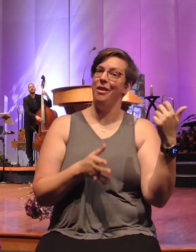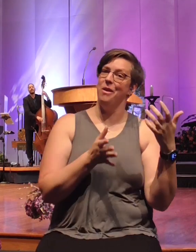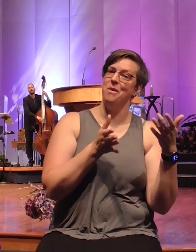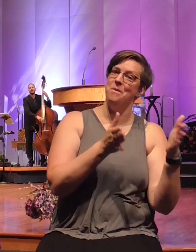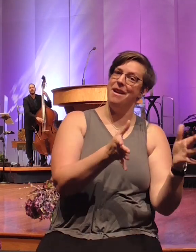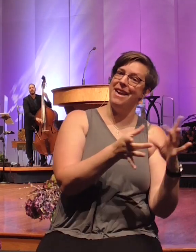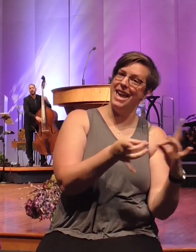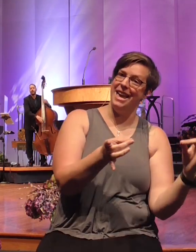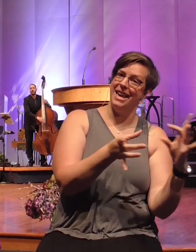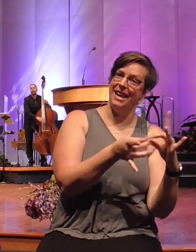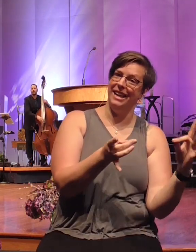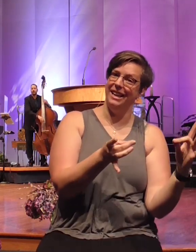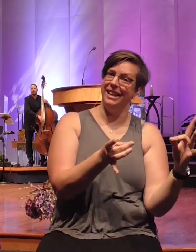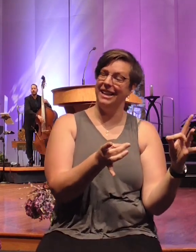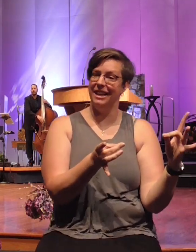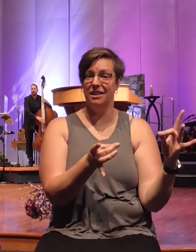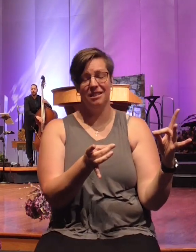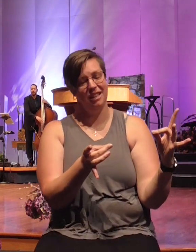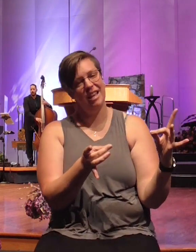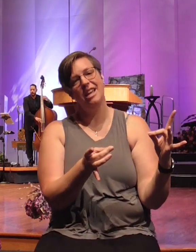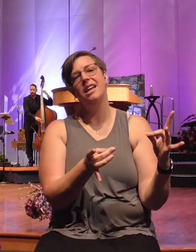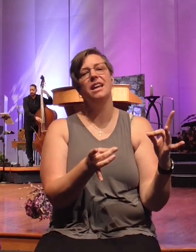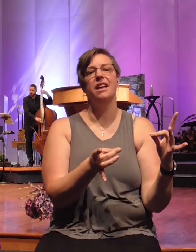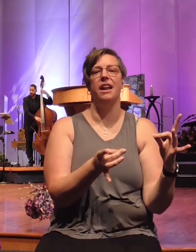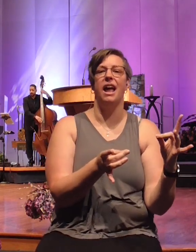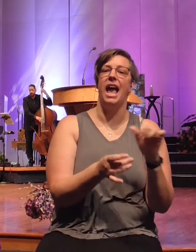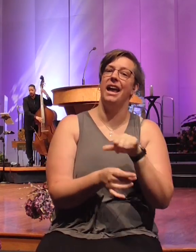In other words,